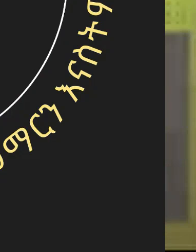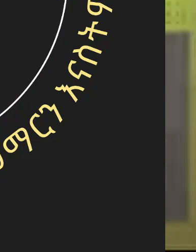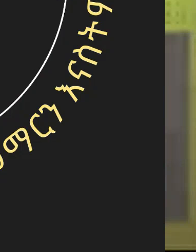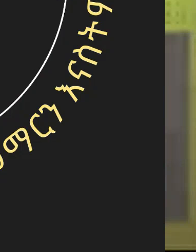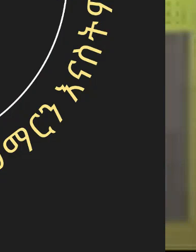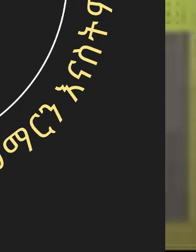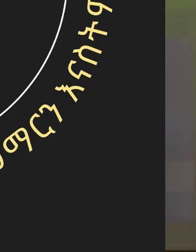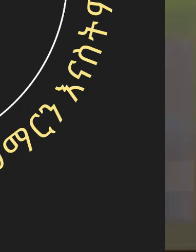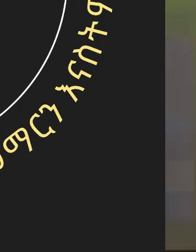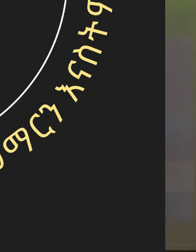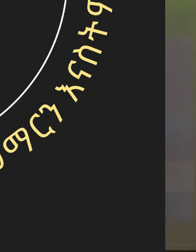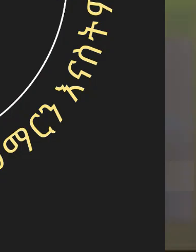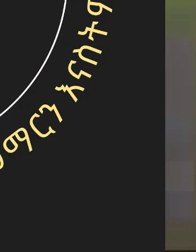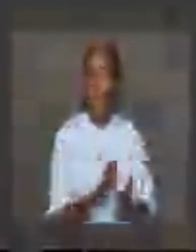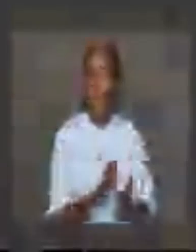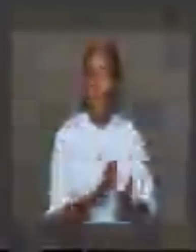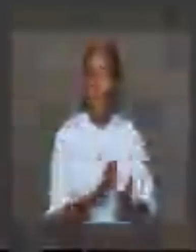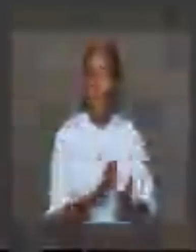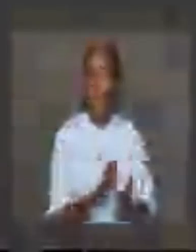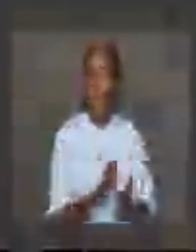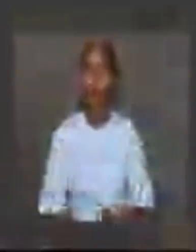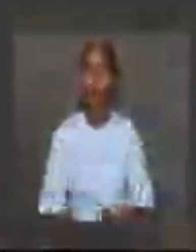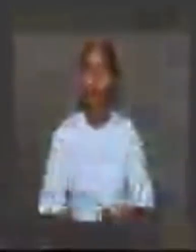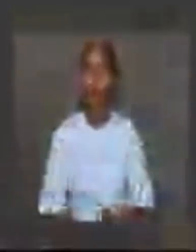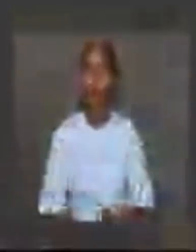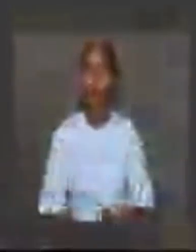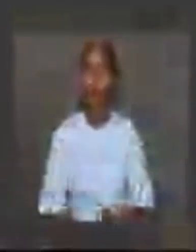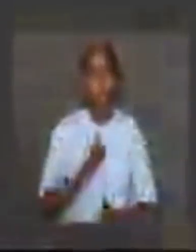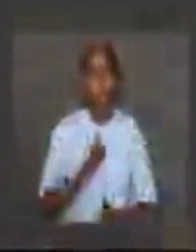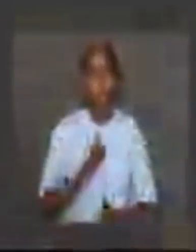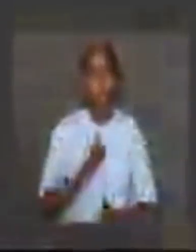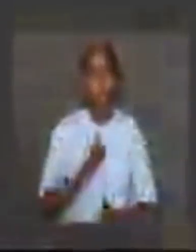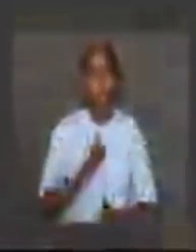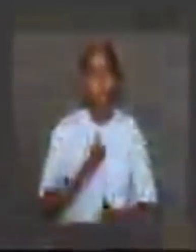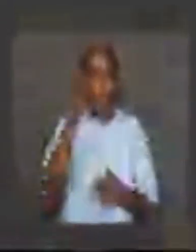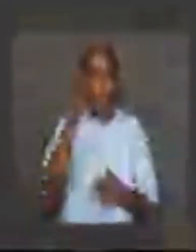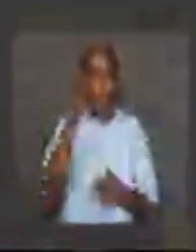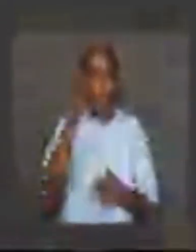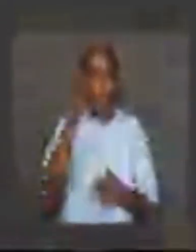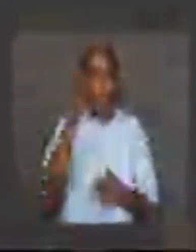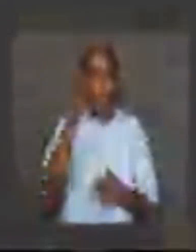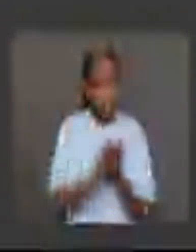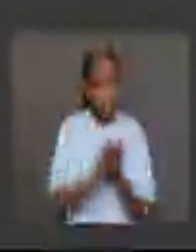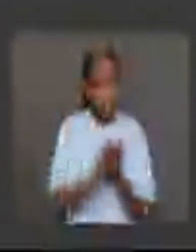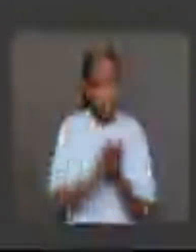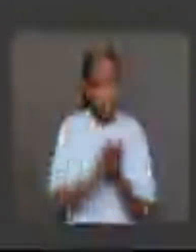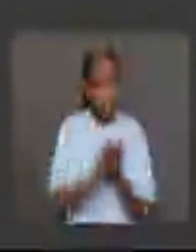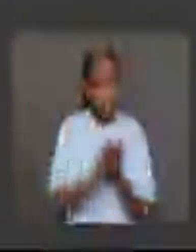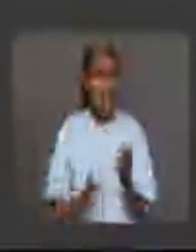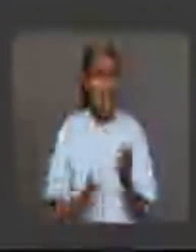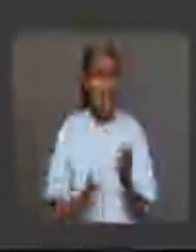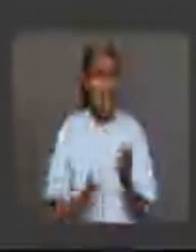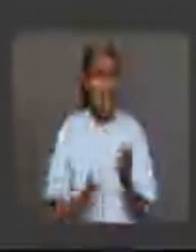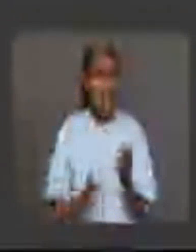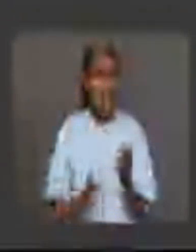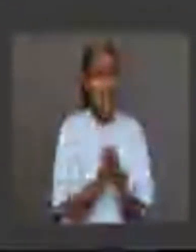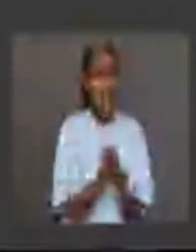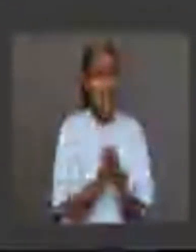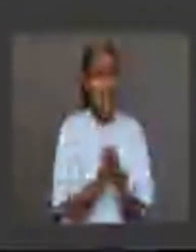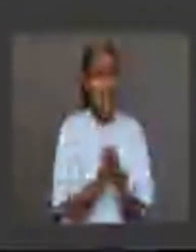begin. I would like you to think about some of the operations performed